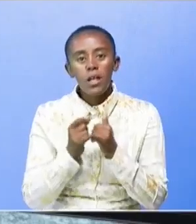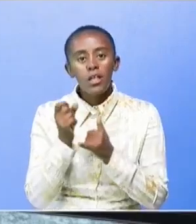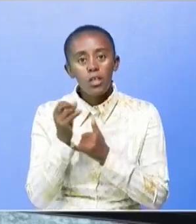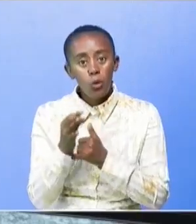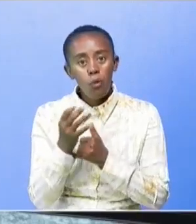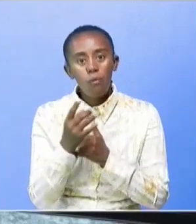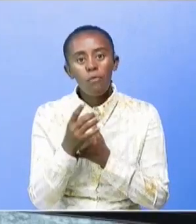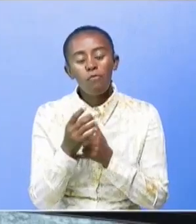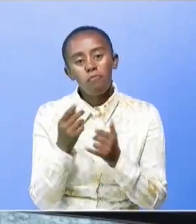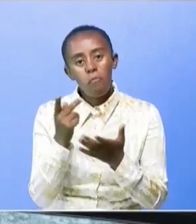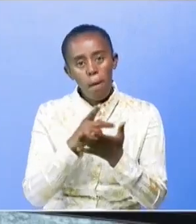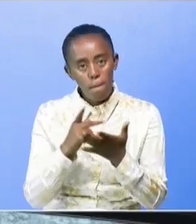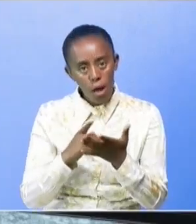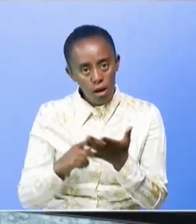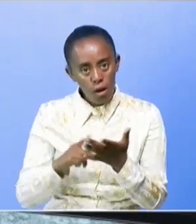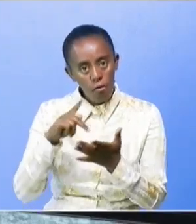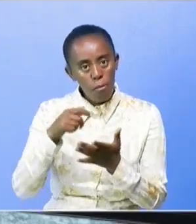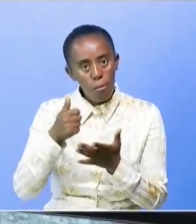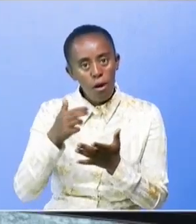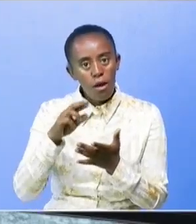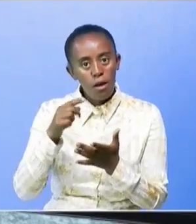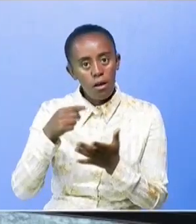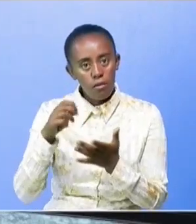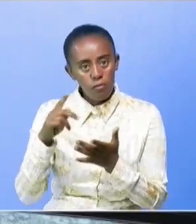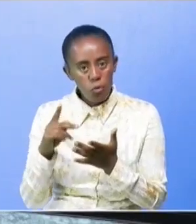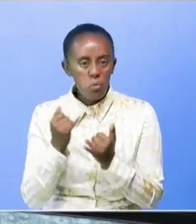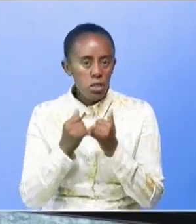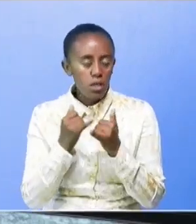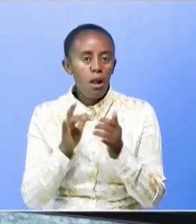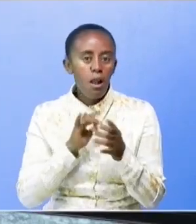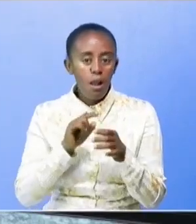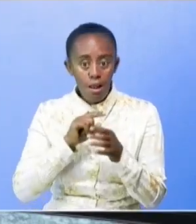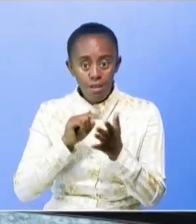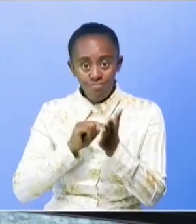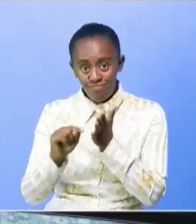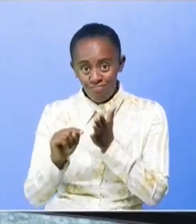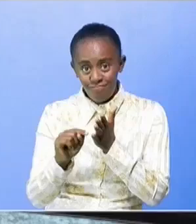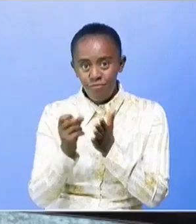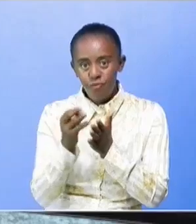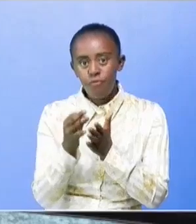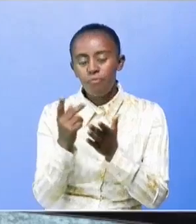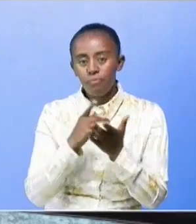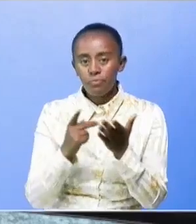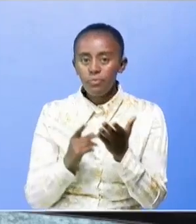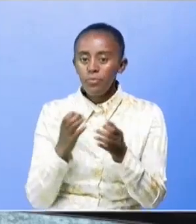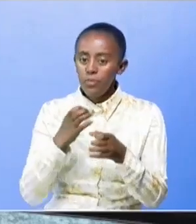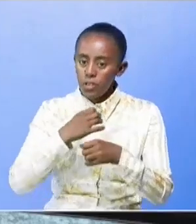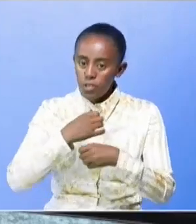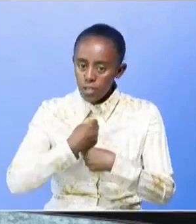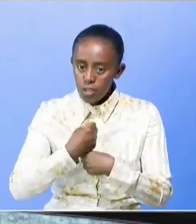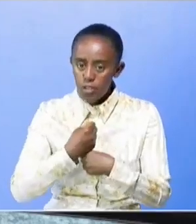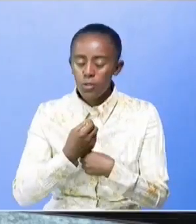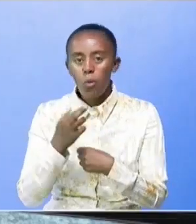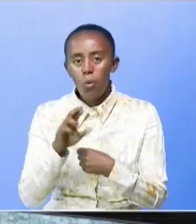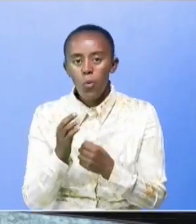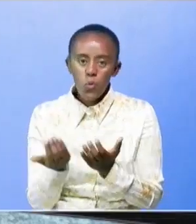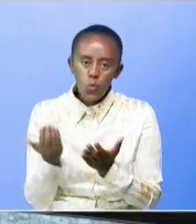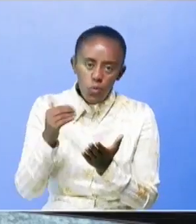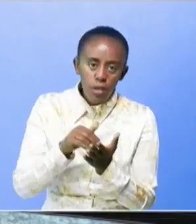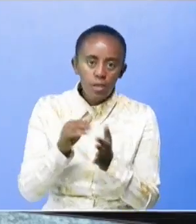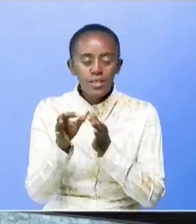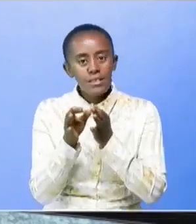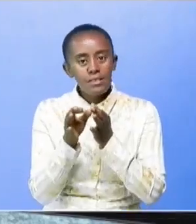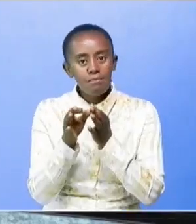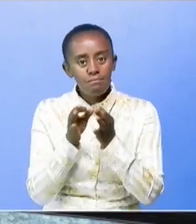of a paragraph, the ending line of a paragraph, and that generalize or restates